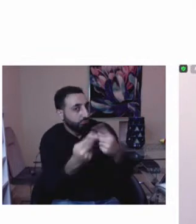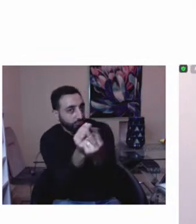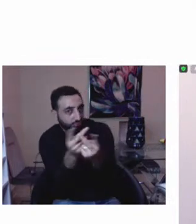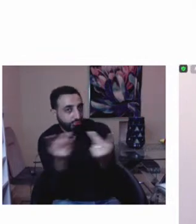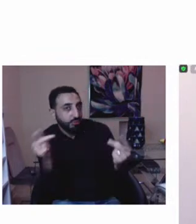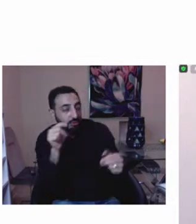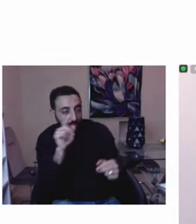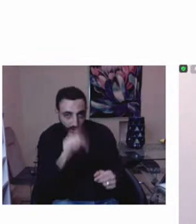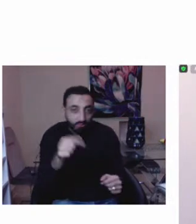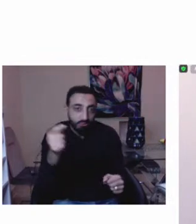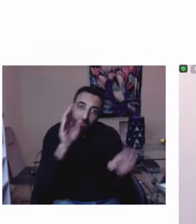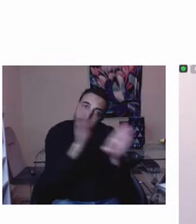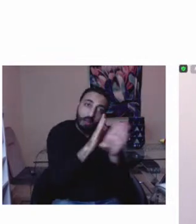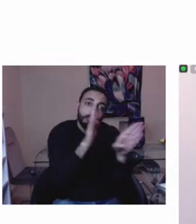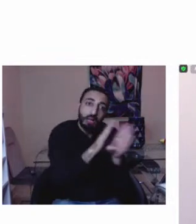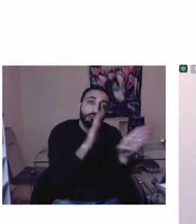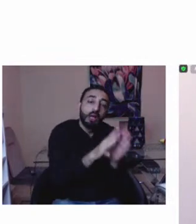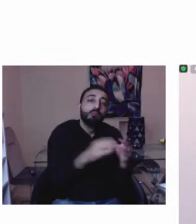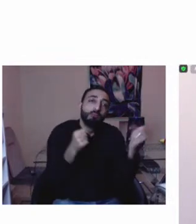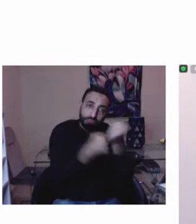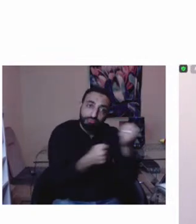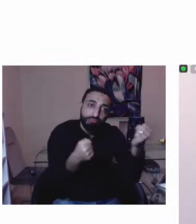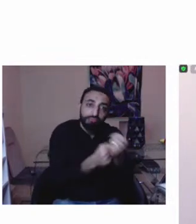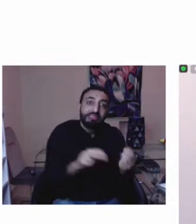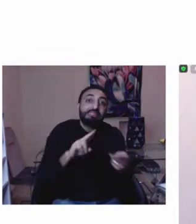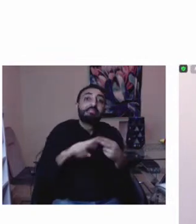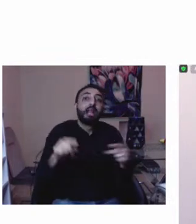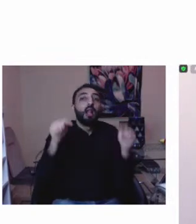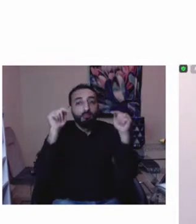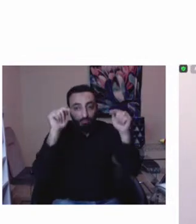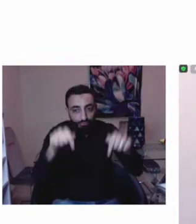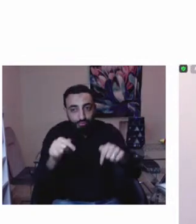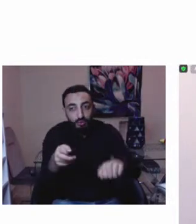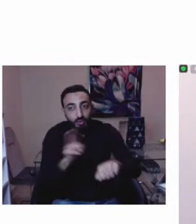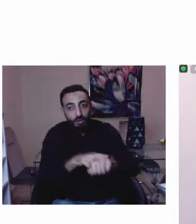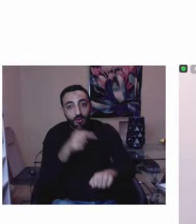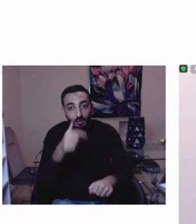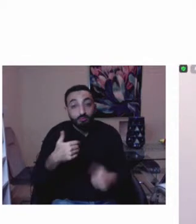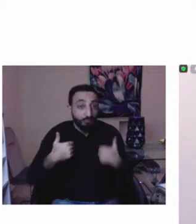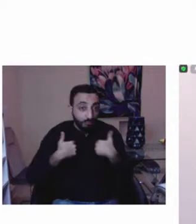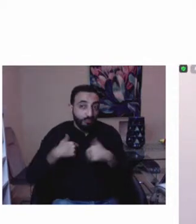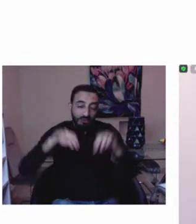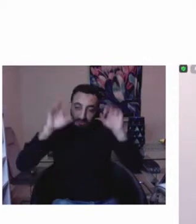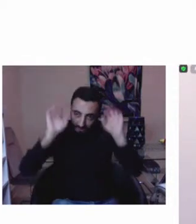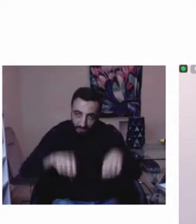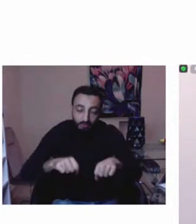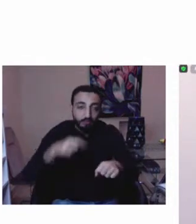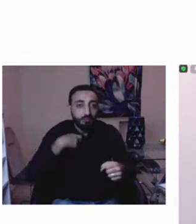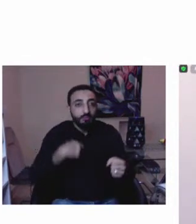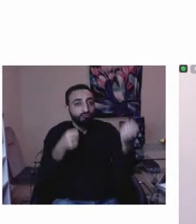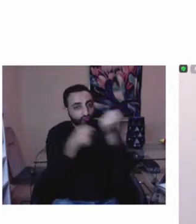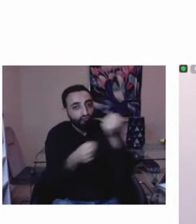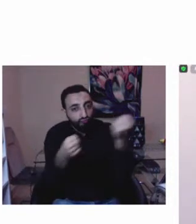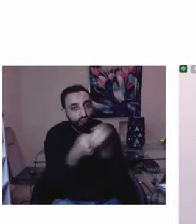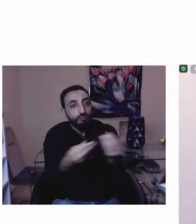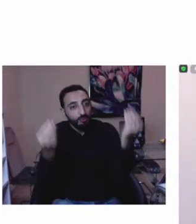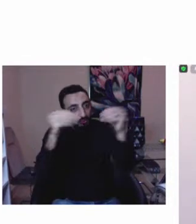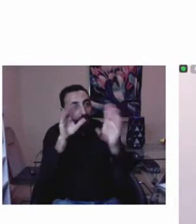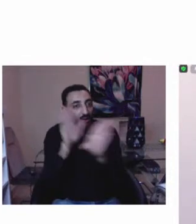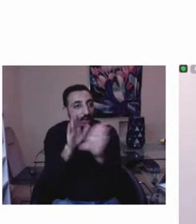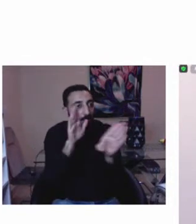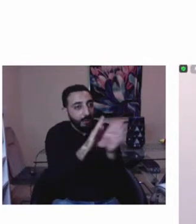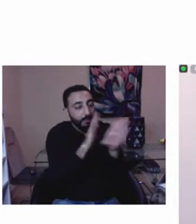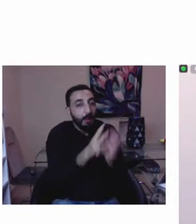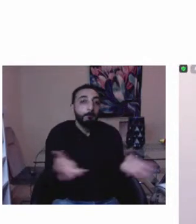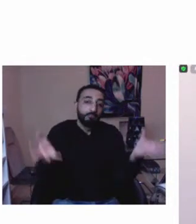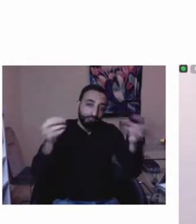then only they are eligible to receive funds from international donors and partners. Now, the question is, what